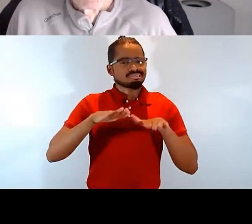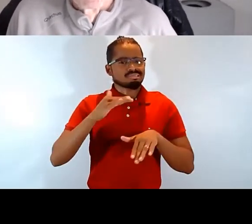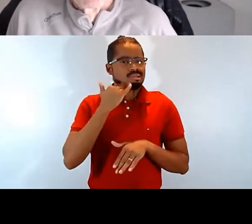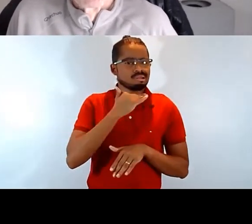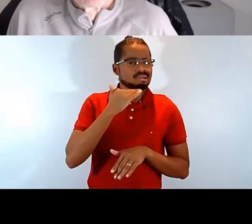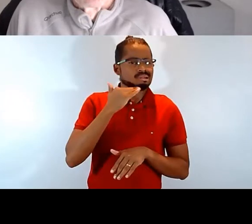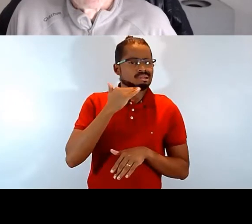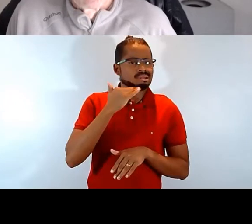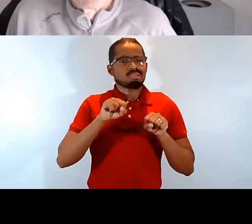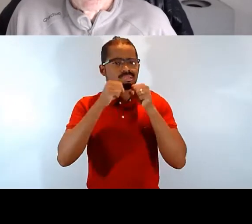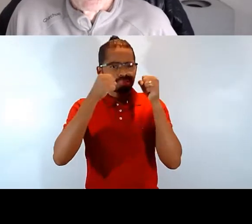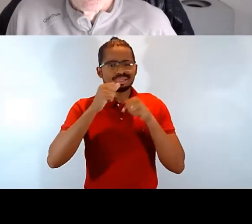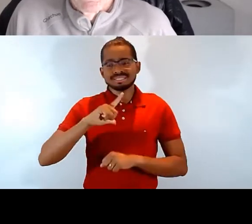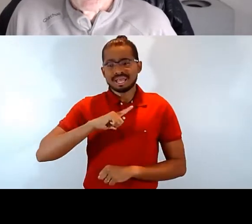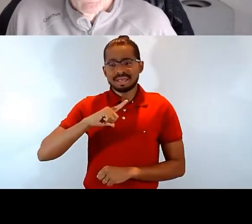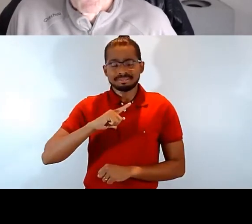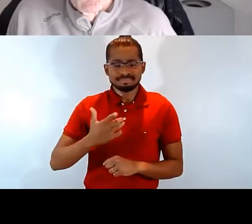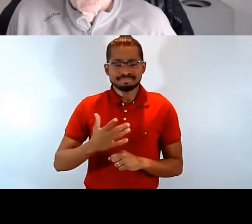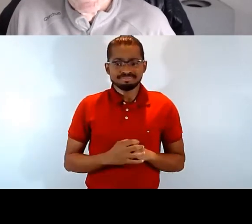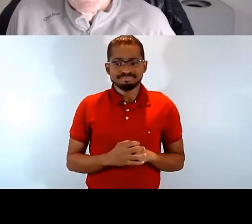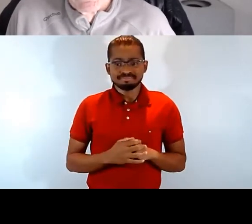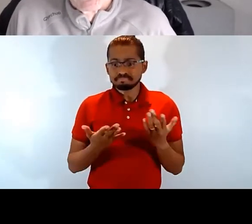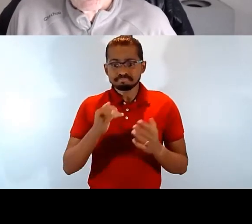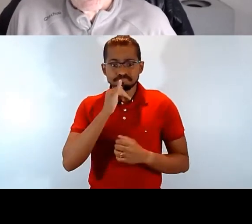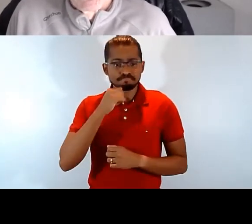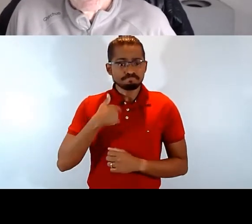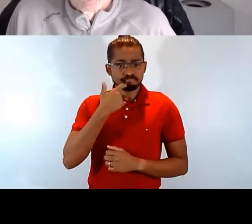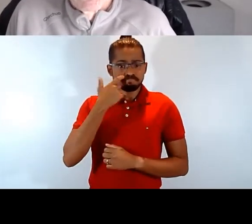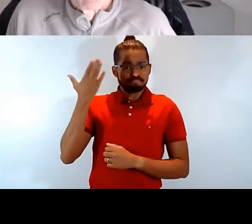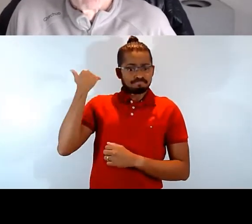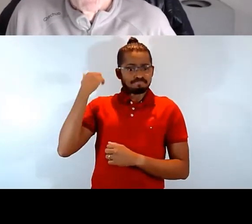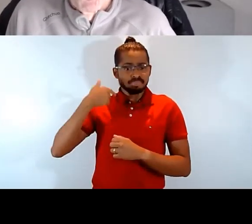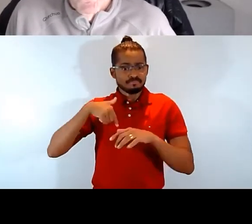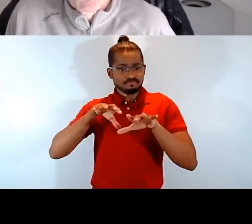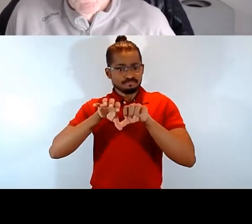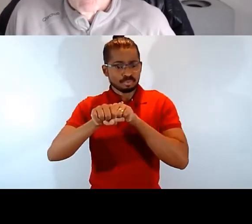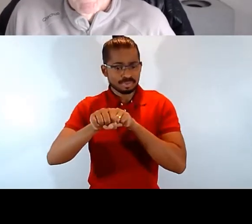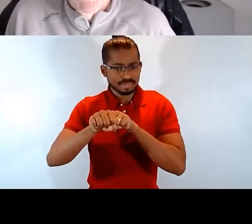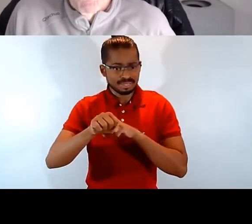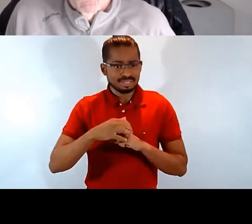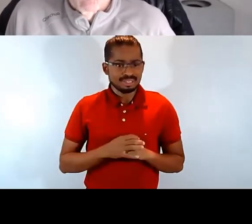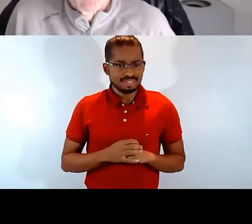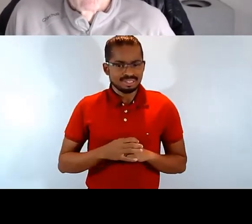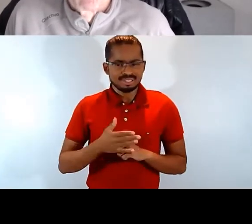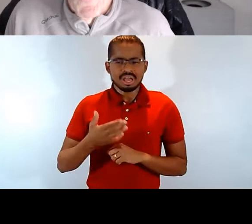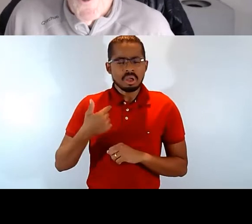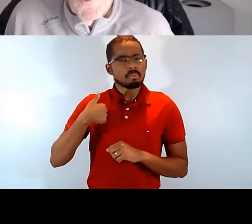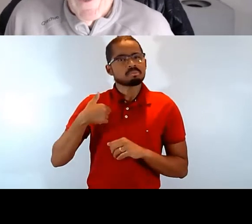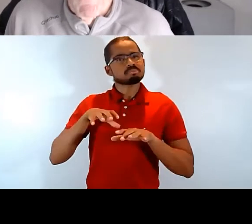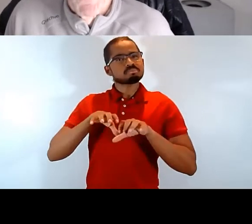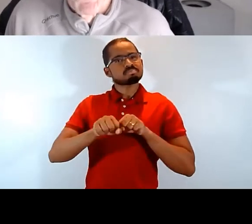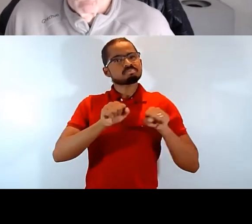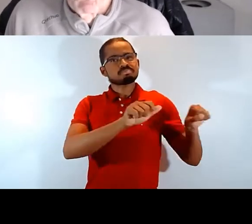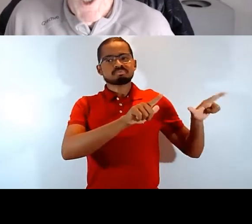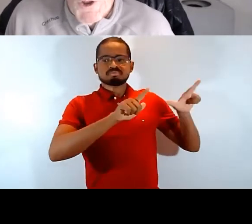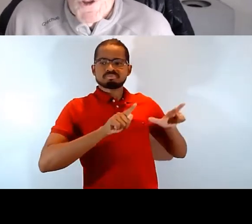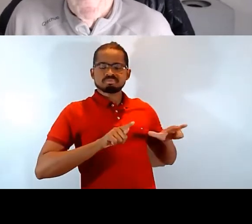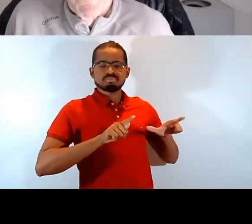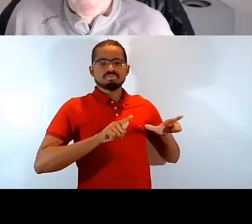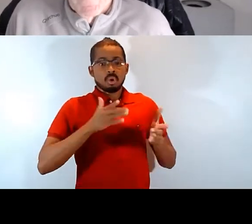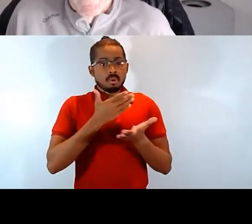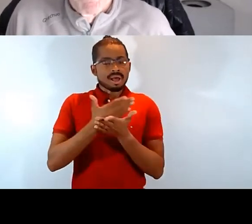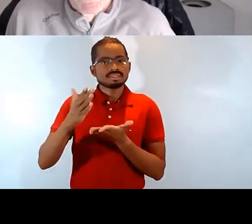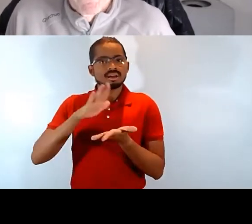through and I got the degree, for a long time, I thought I was a fraud. I was an